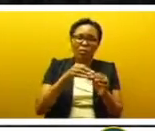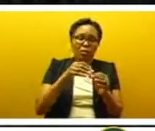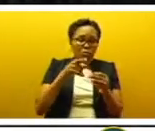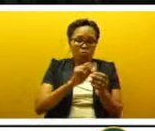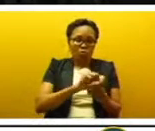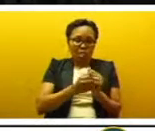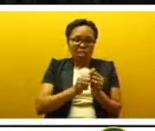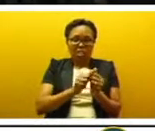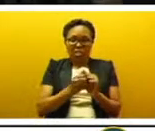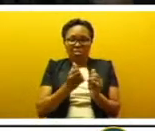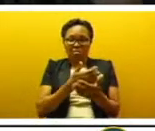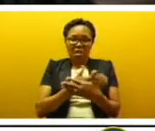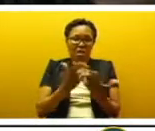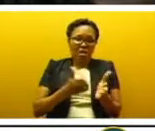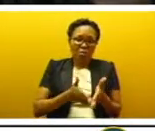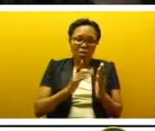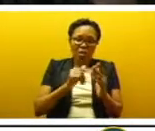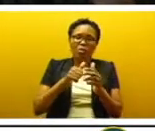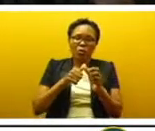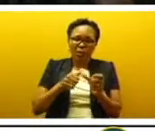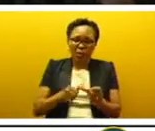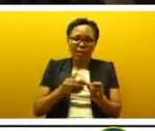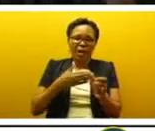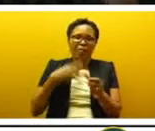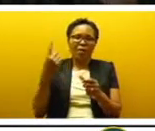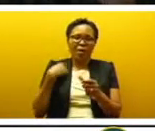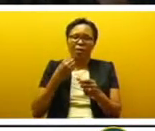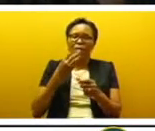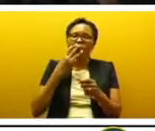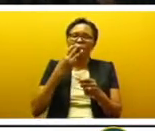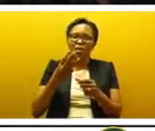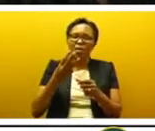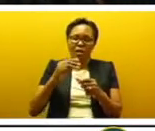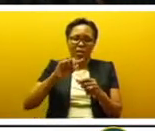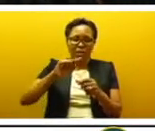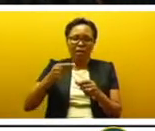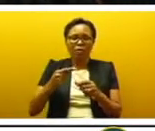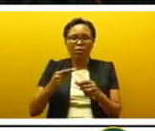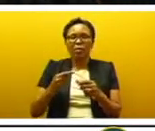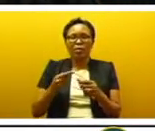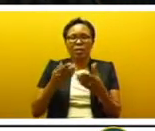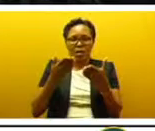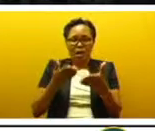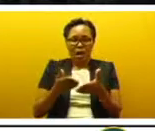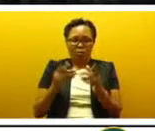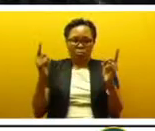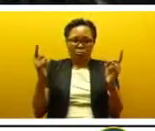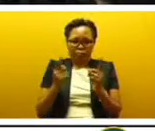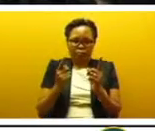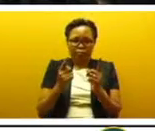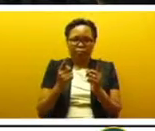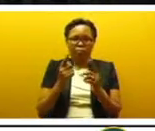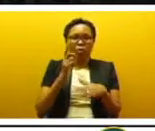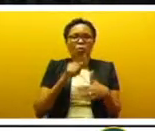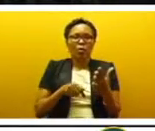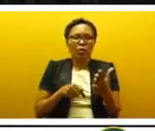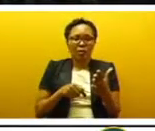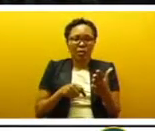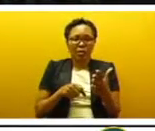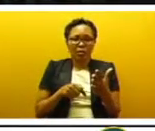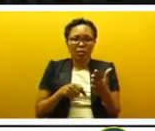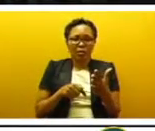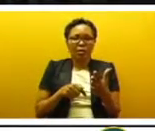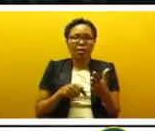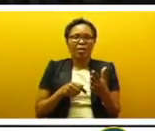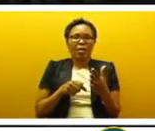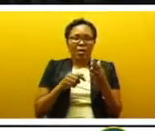will still have a figure of 300,000. So that the long and short of it, my ladies and my lords, is this. Unless